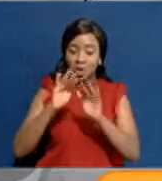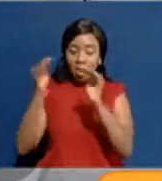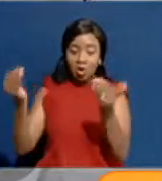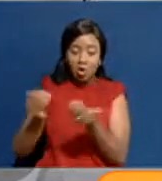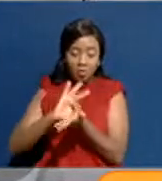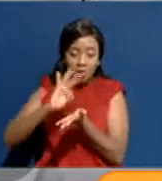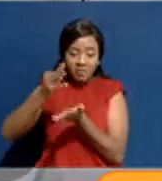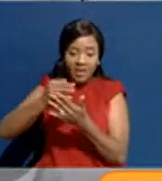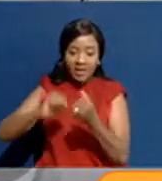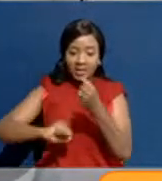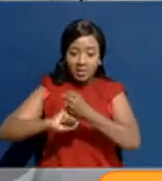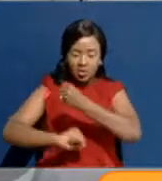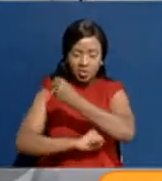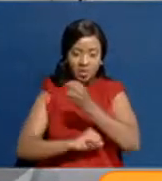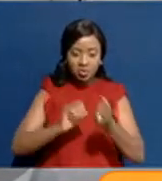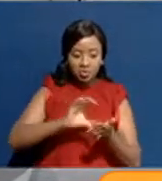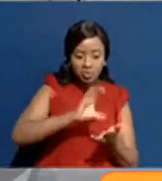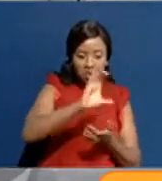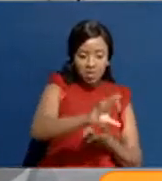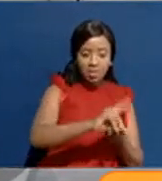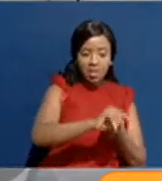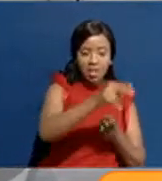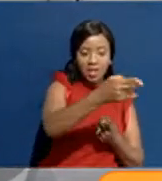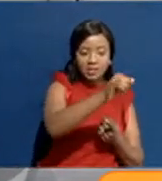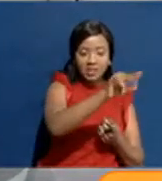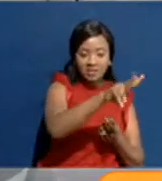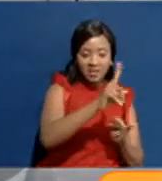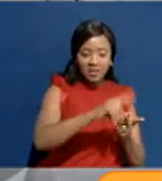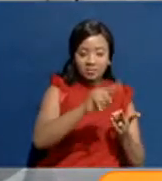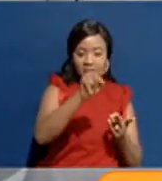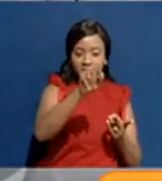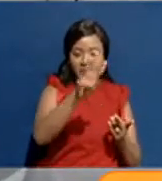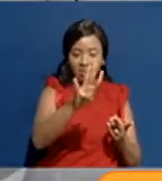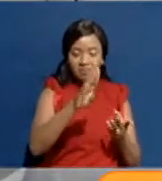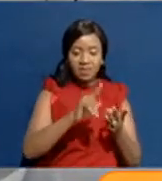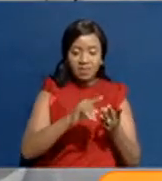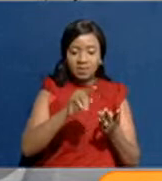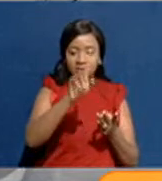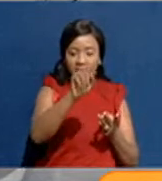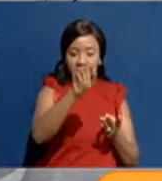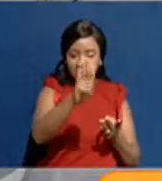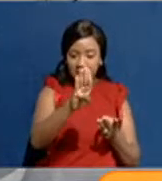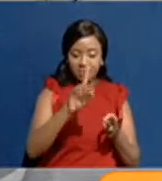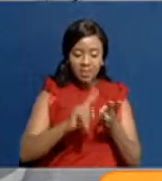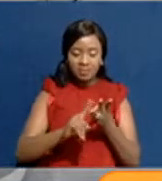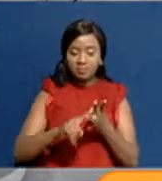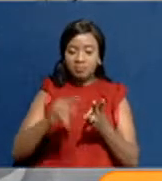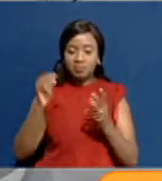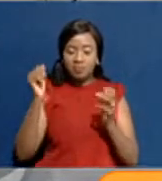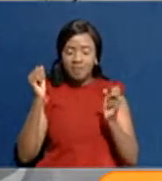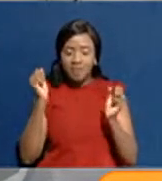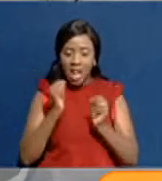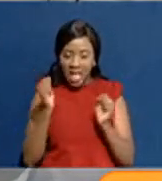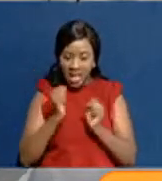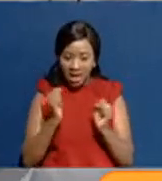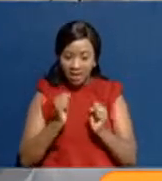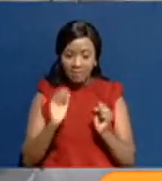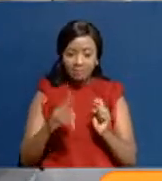HIV, TB, and malaria. And in the country, between January 2018 and